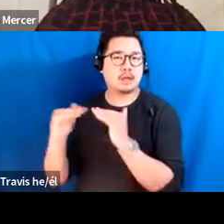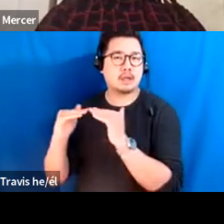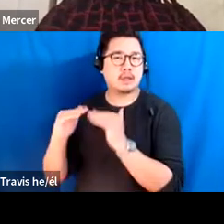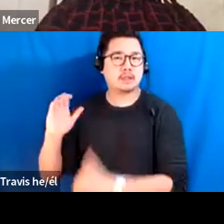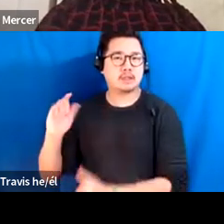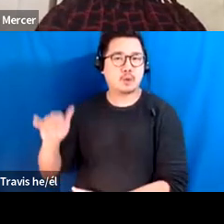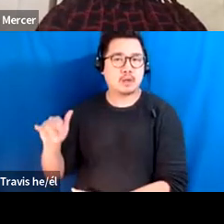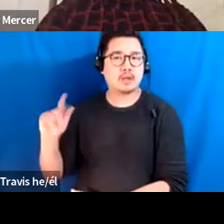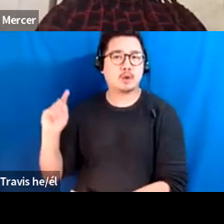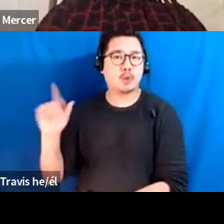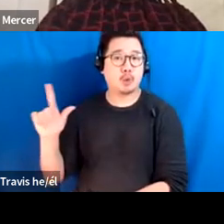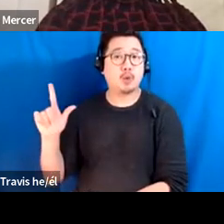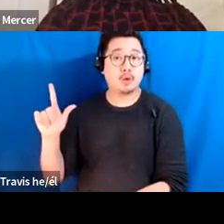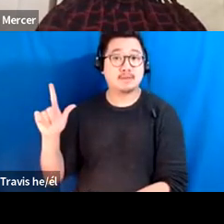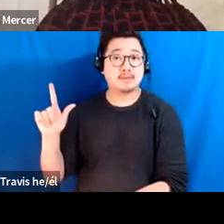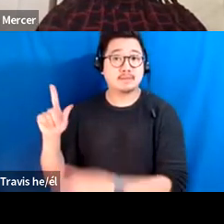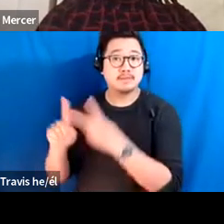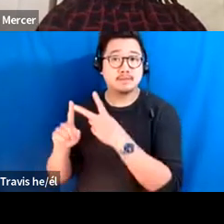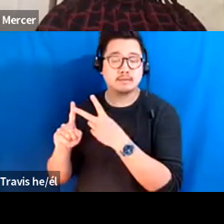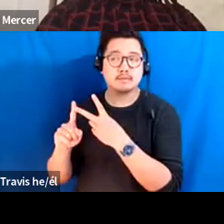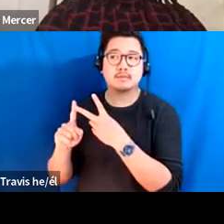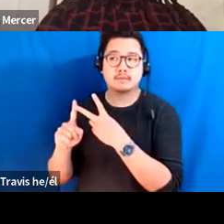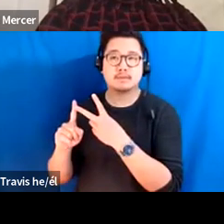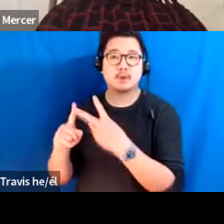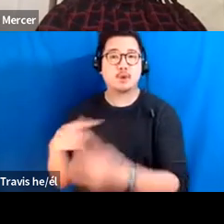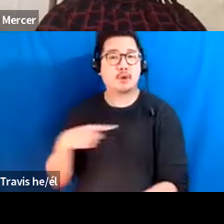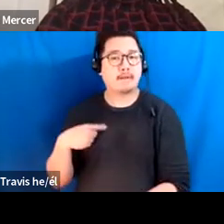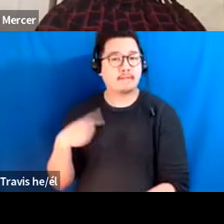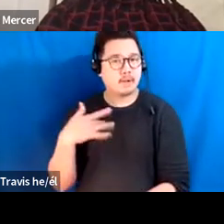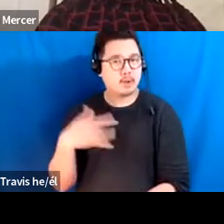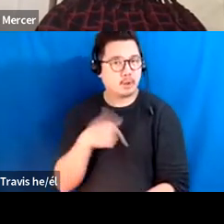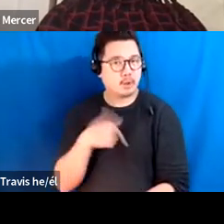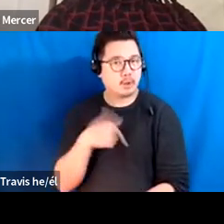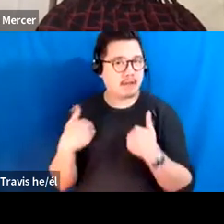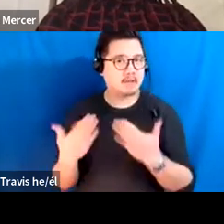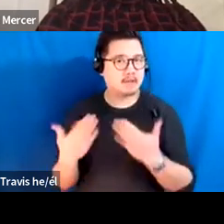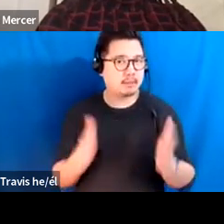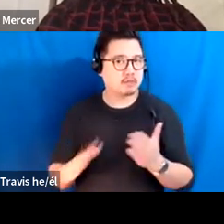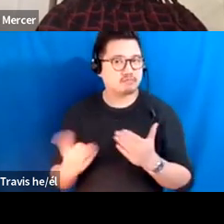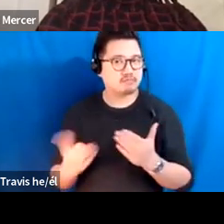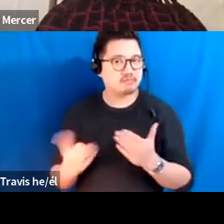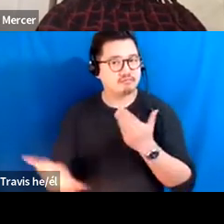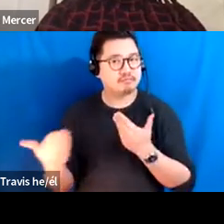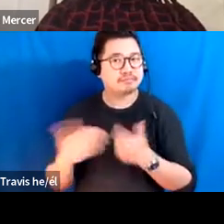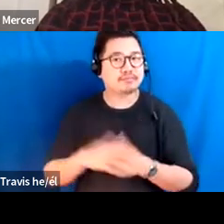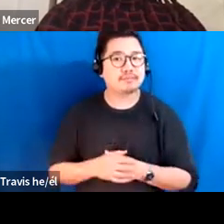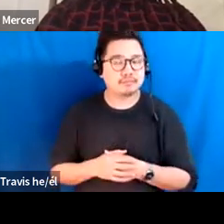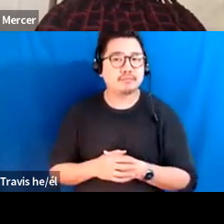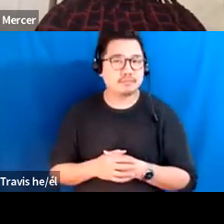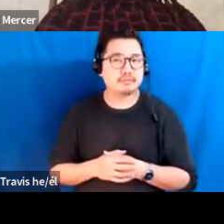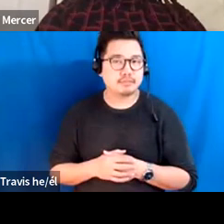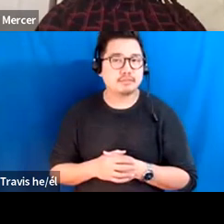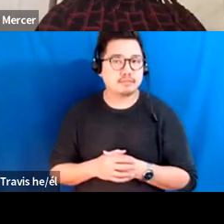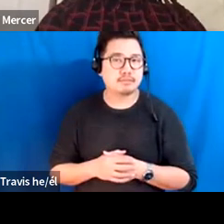uh that piece of it and so we do feel that we have a plan moving forward um we in terms